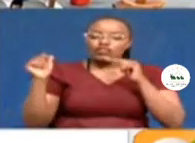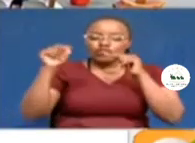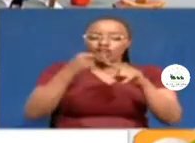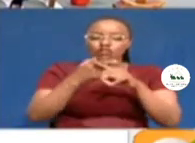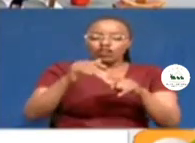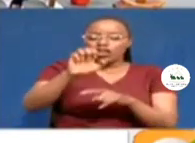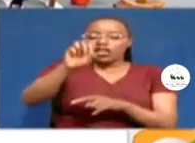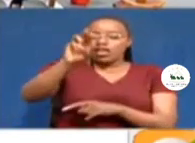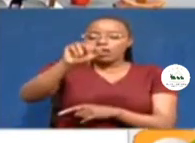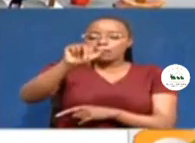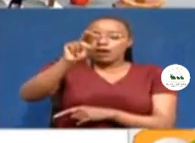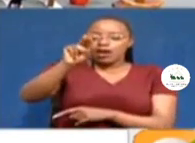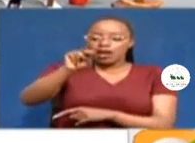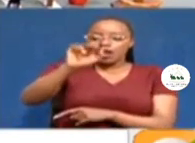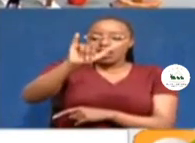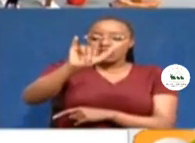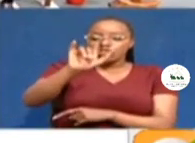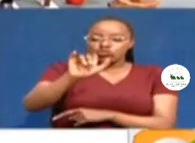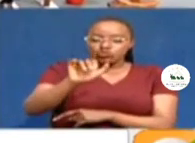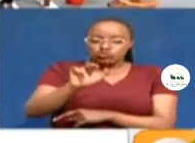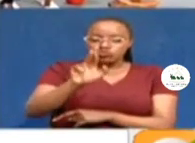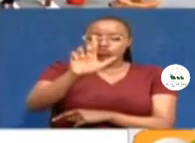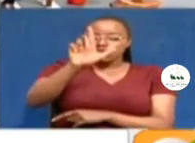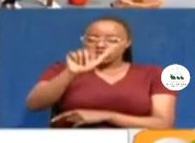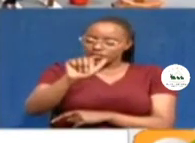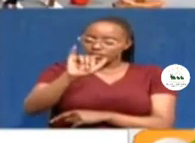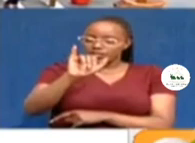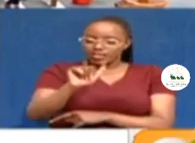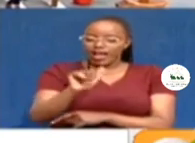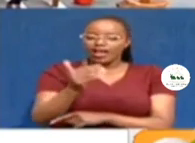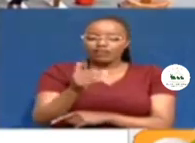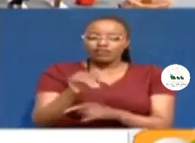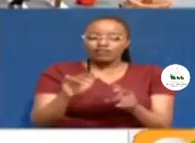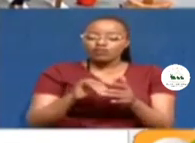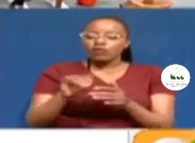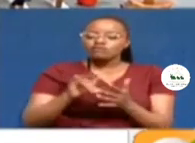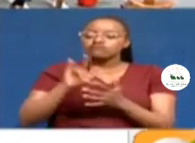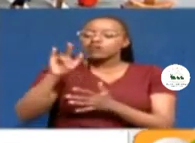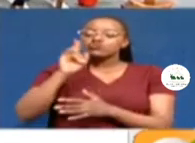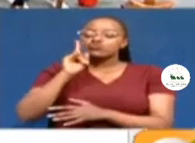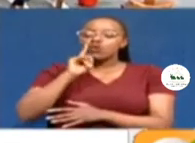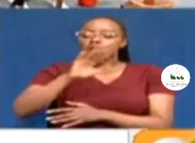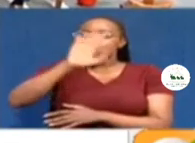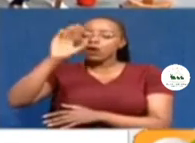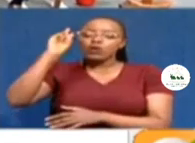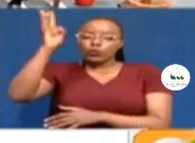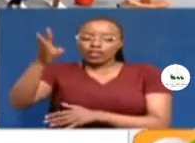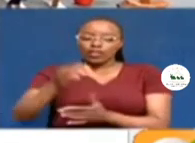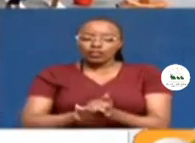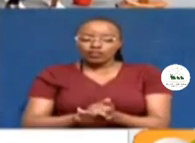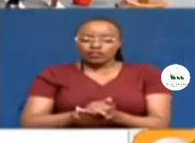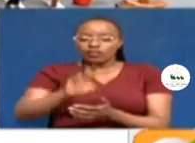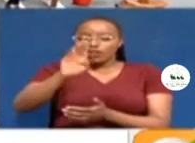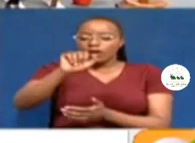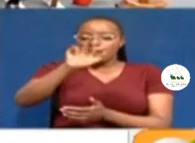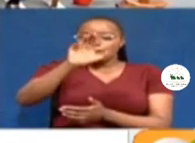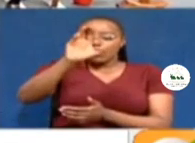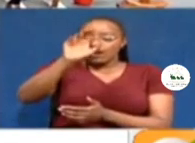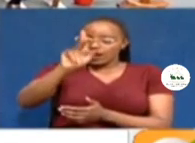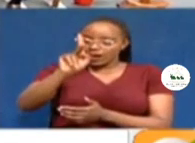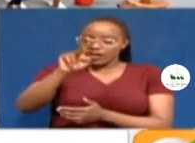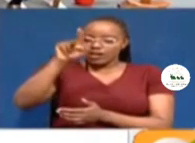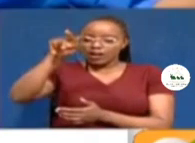from Emmanuelia. Please greet the Emmanuelians when you go back. I'm going back tomorrow. Yes. Thank you. Thank you. Barack Muluka,